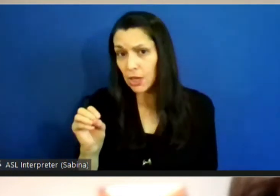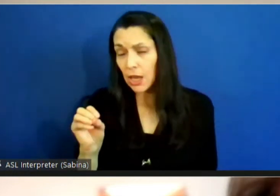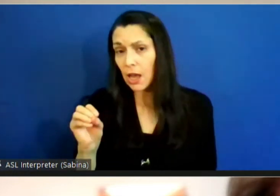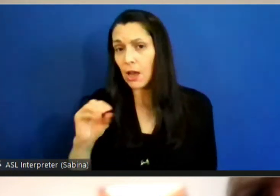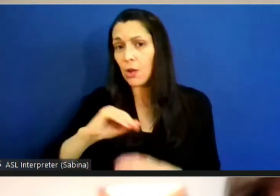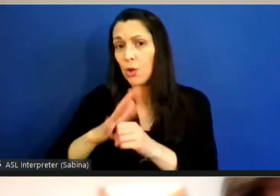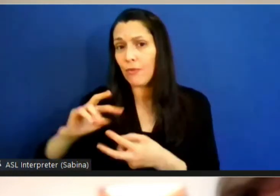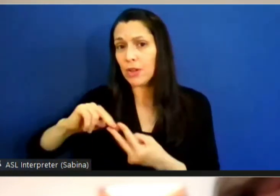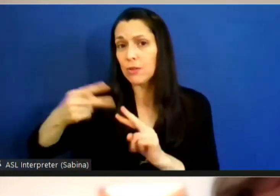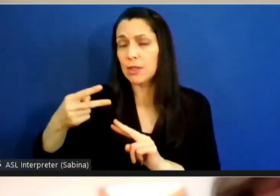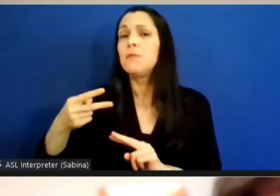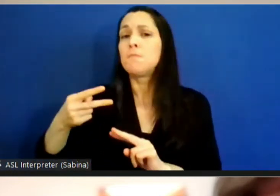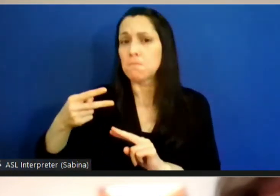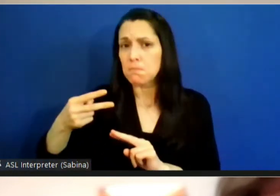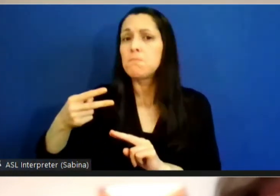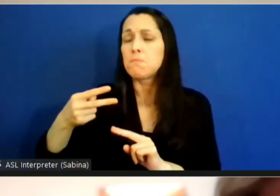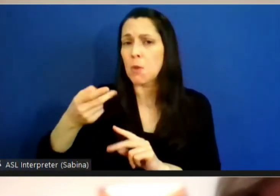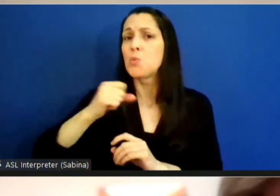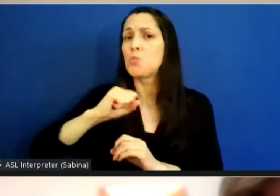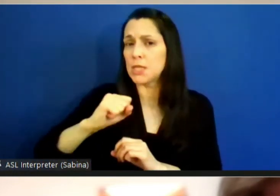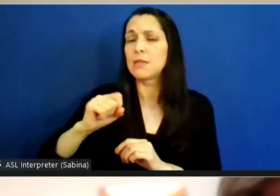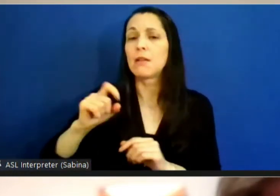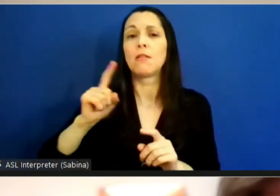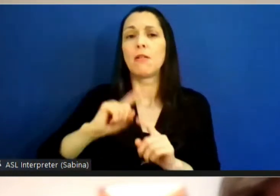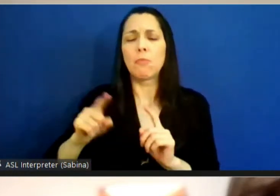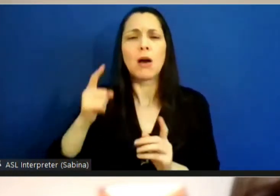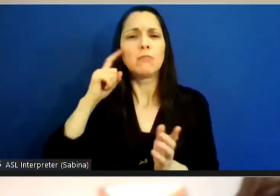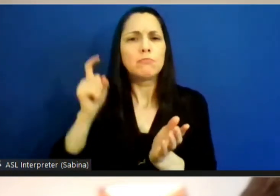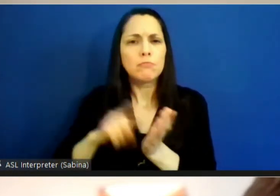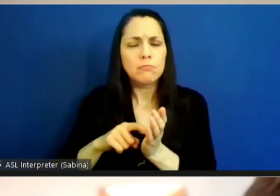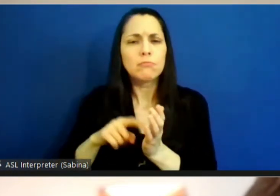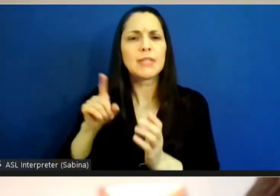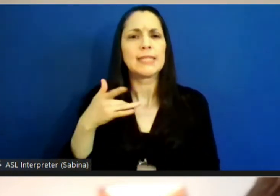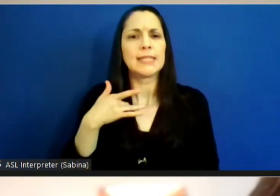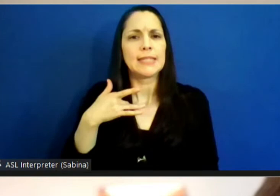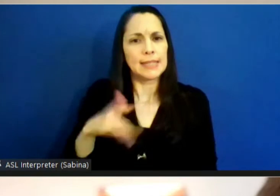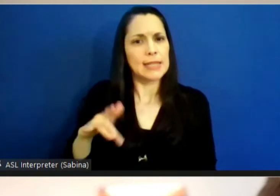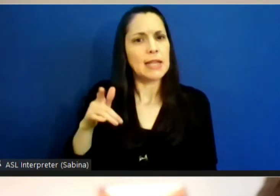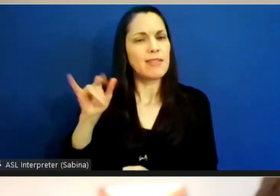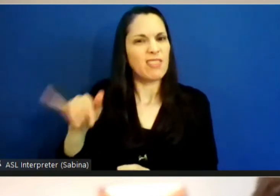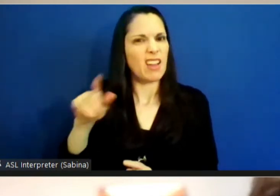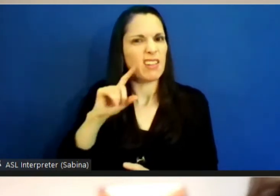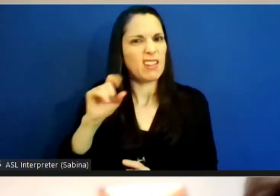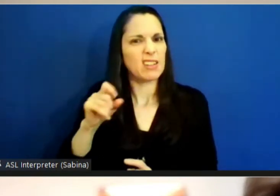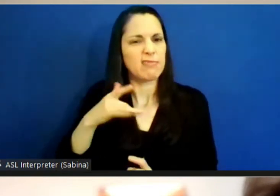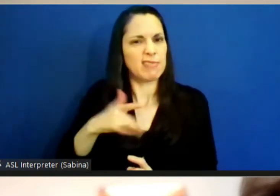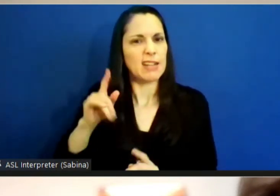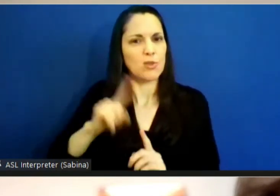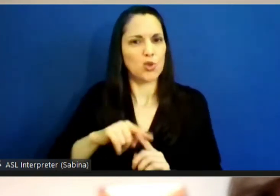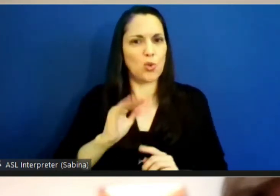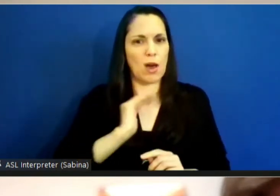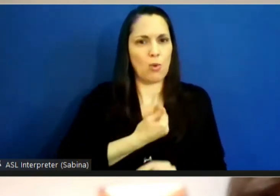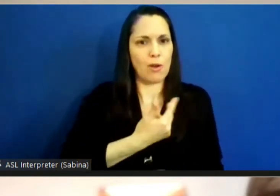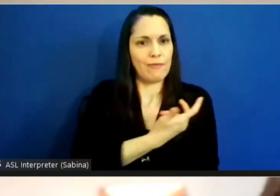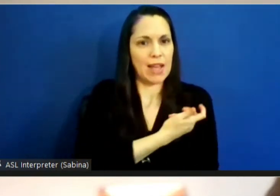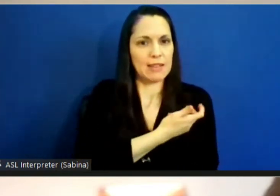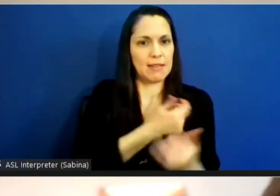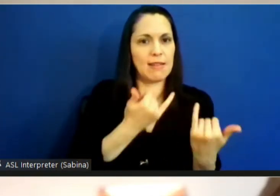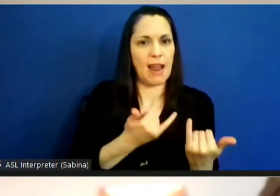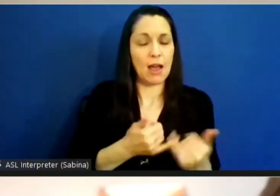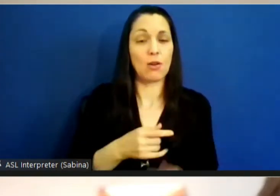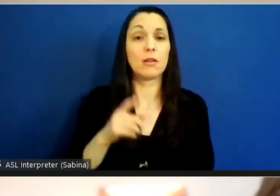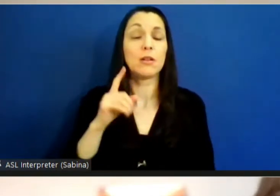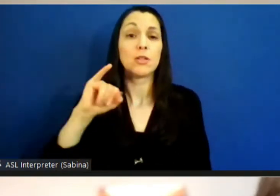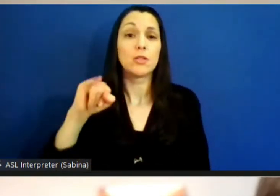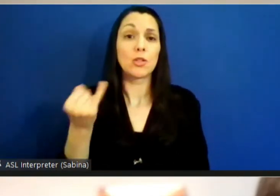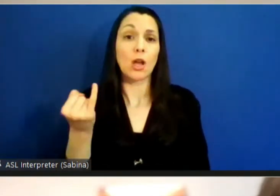resistant, though it was found to be sensitive to the vaccines that we have now. As far as the Johnson &